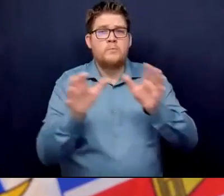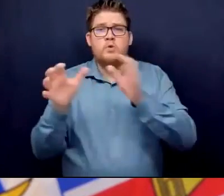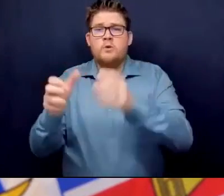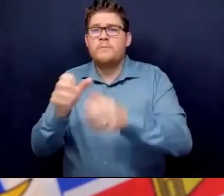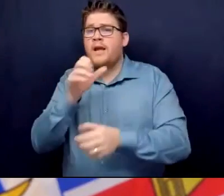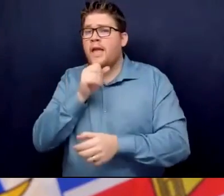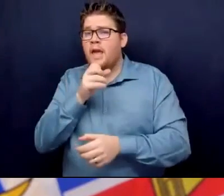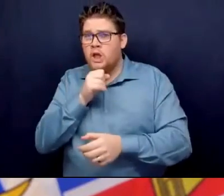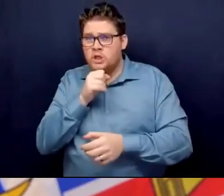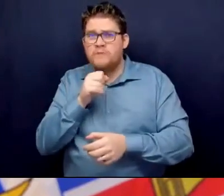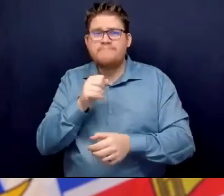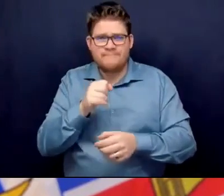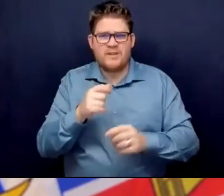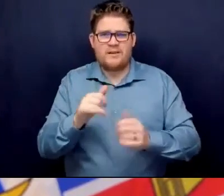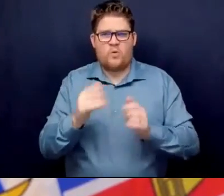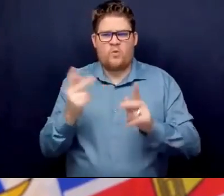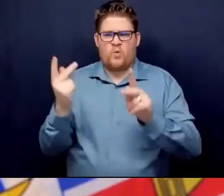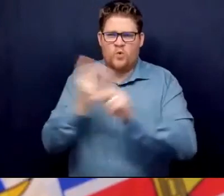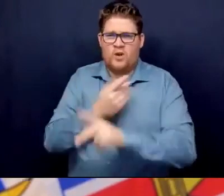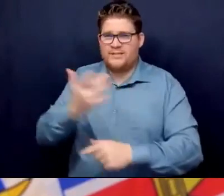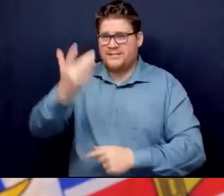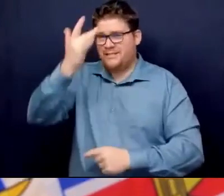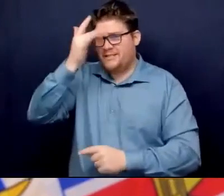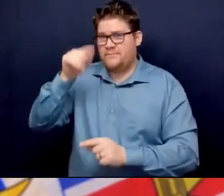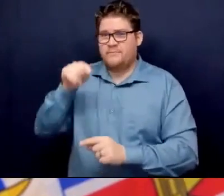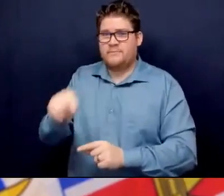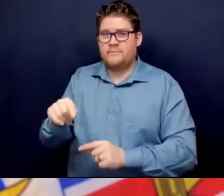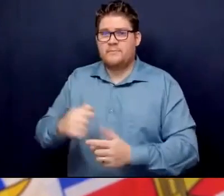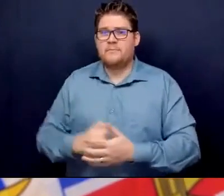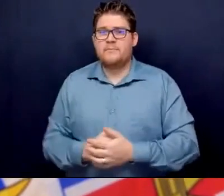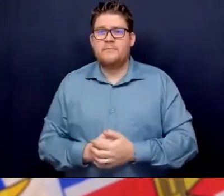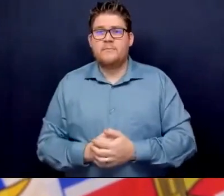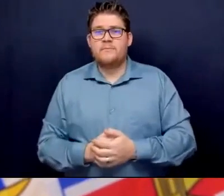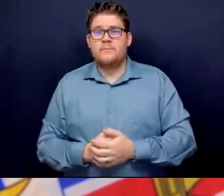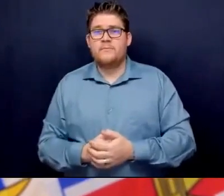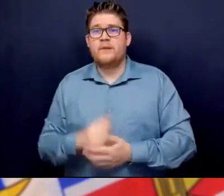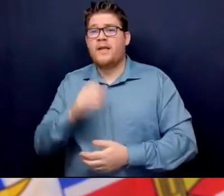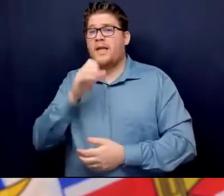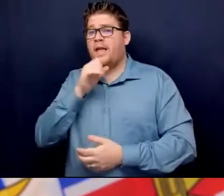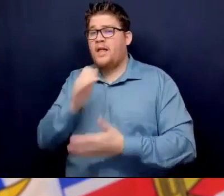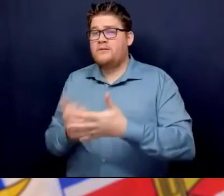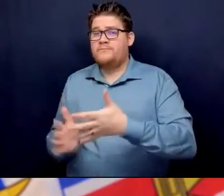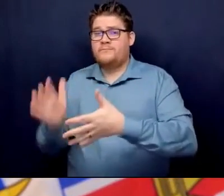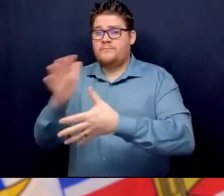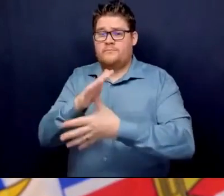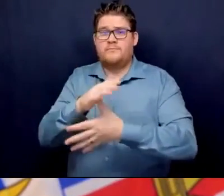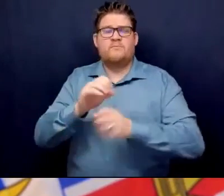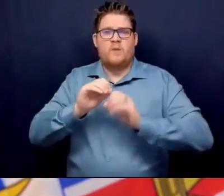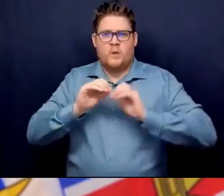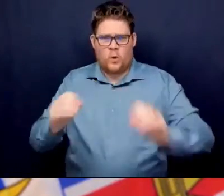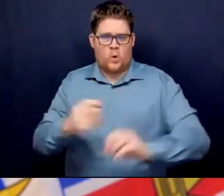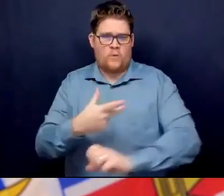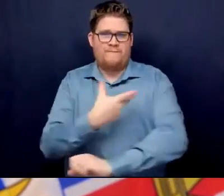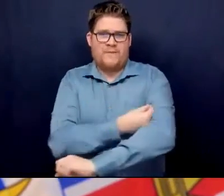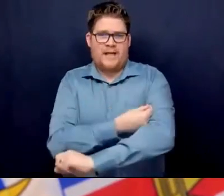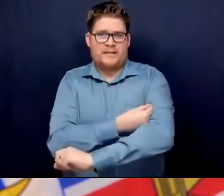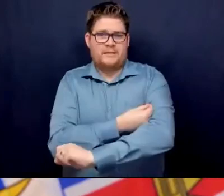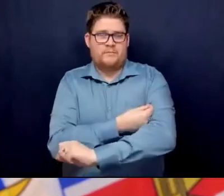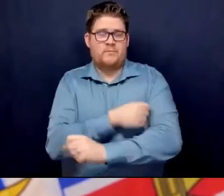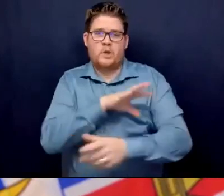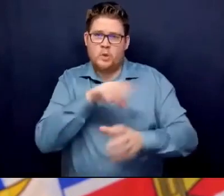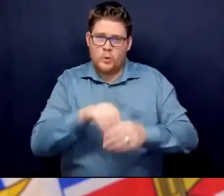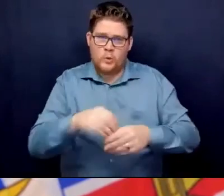wave. Primarily, it is people who don't have the protection that vaccine offers, even at younger